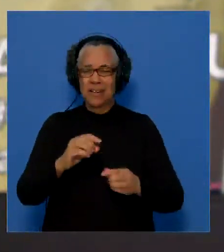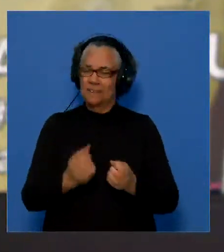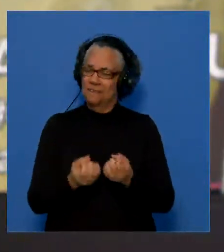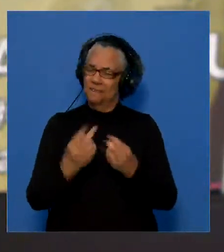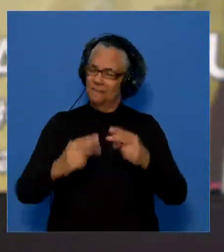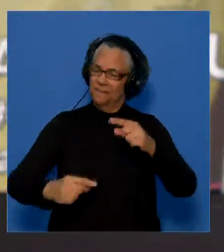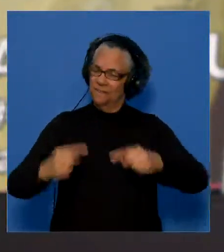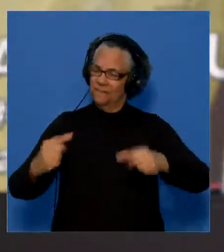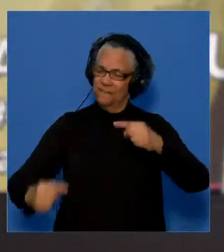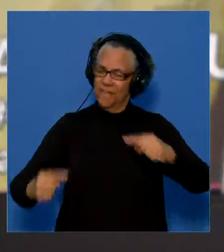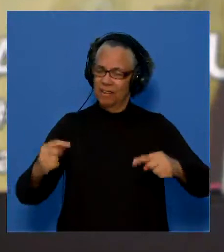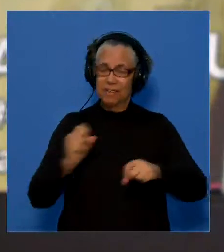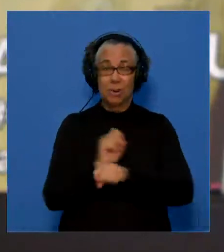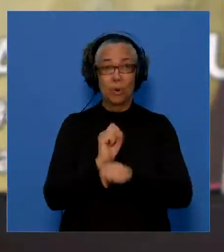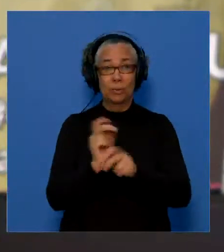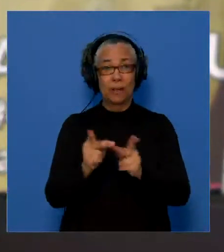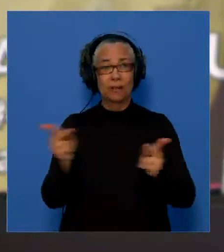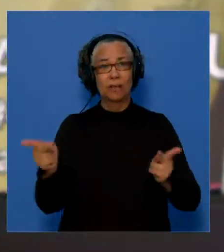ended